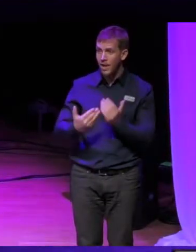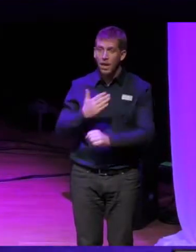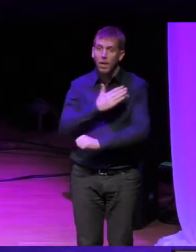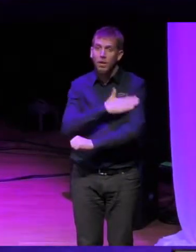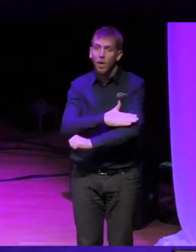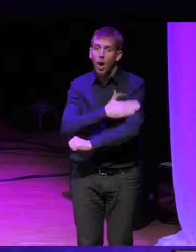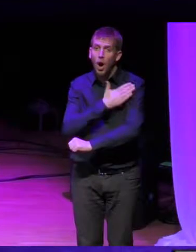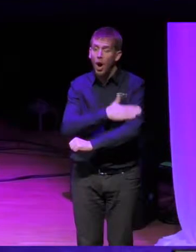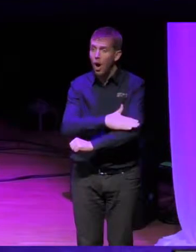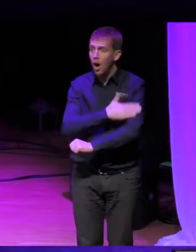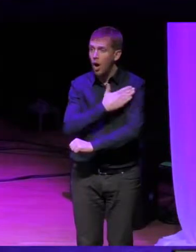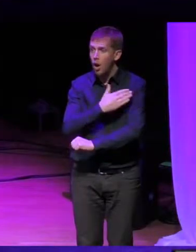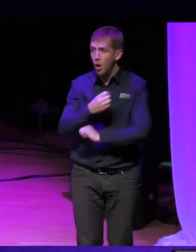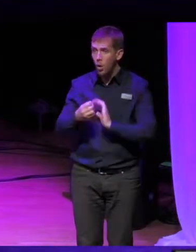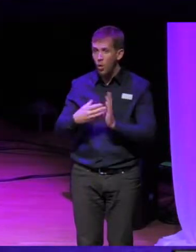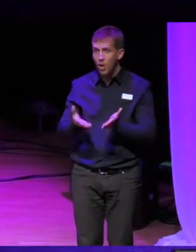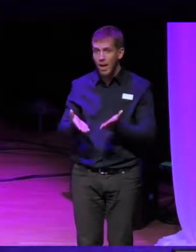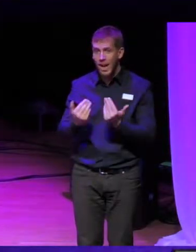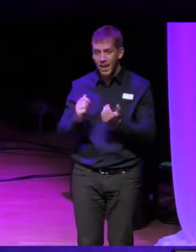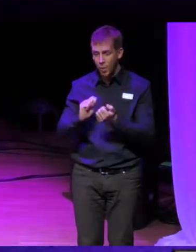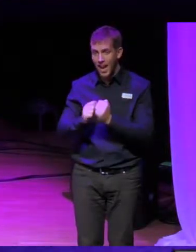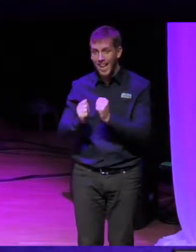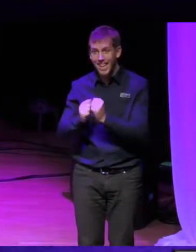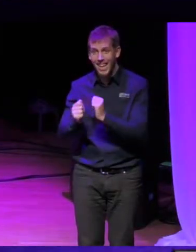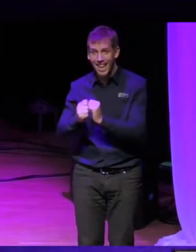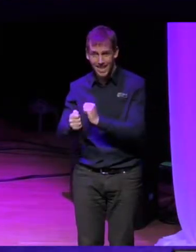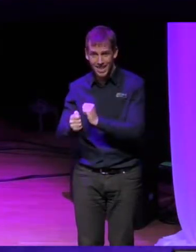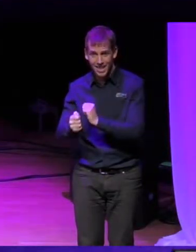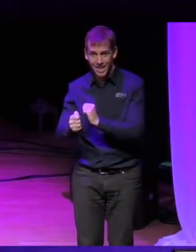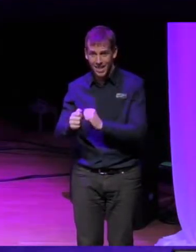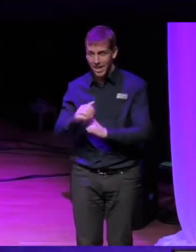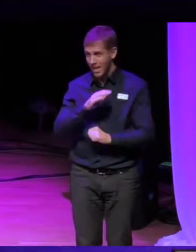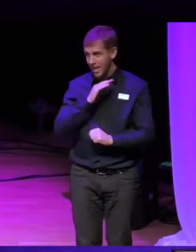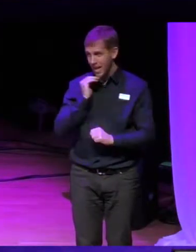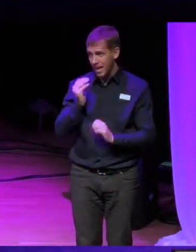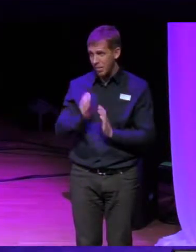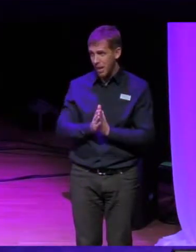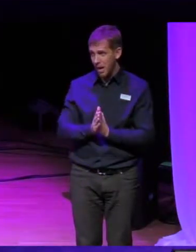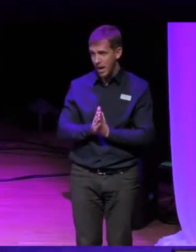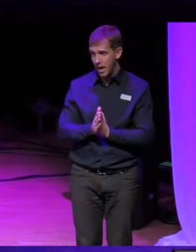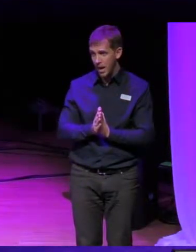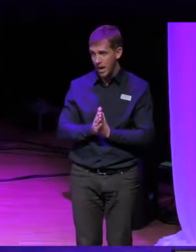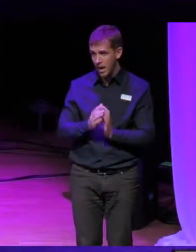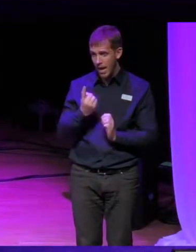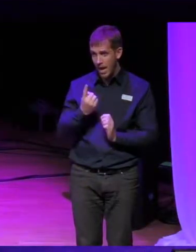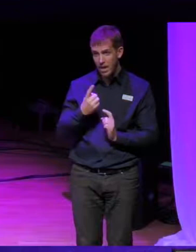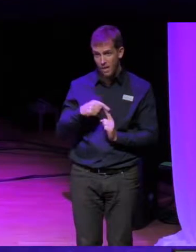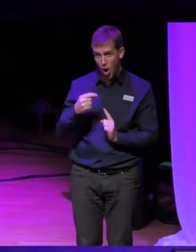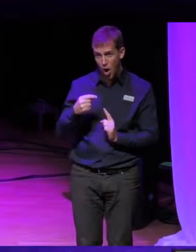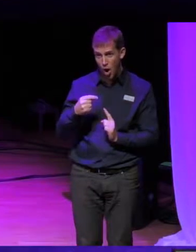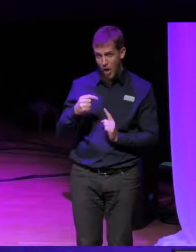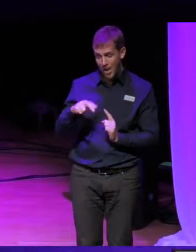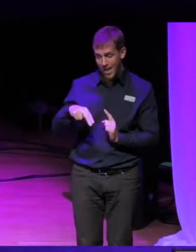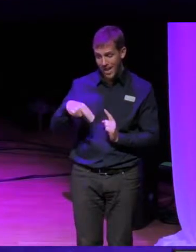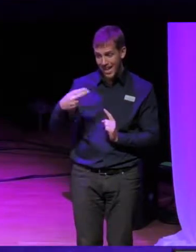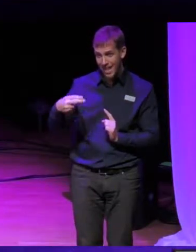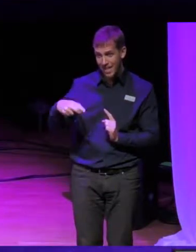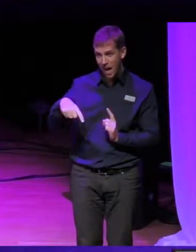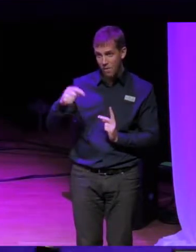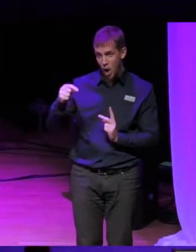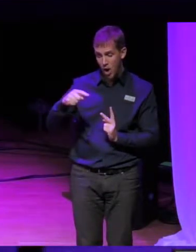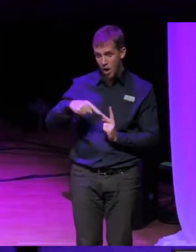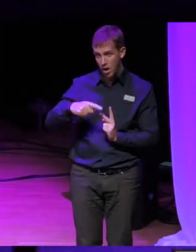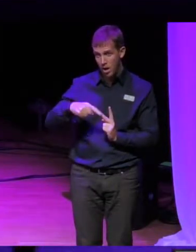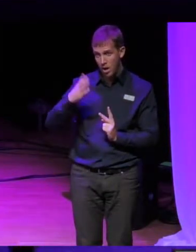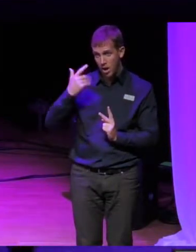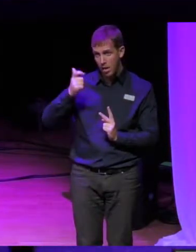because it's not, you can change it actually after just one election and then an extra